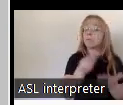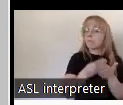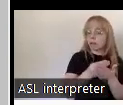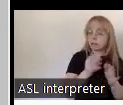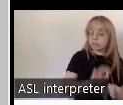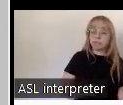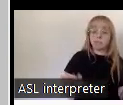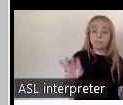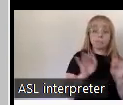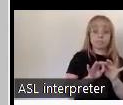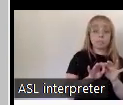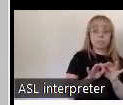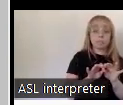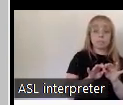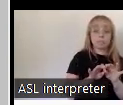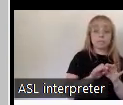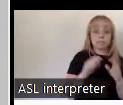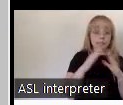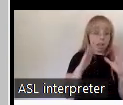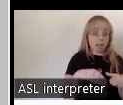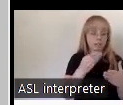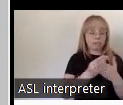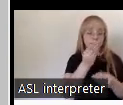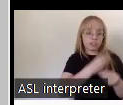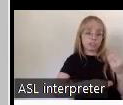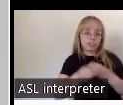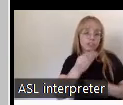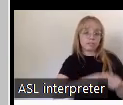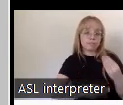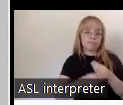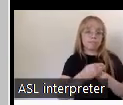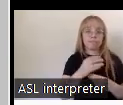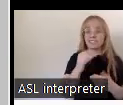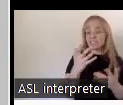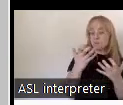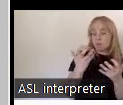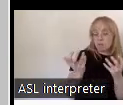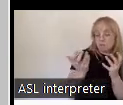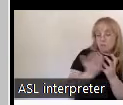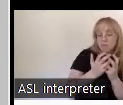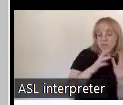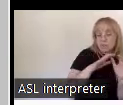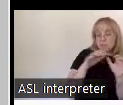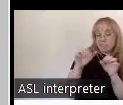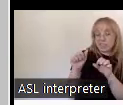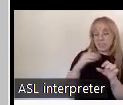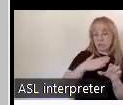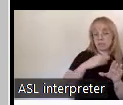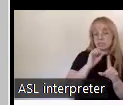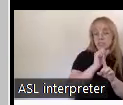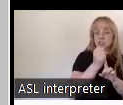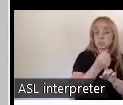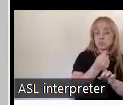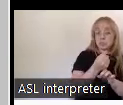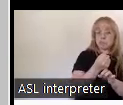important. There's the housing budget. Whether or not I want to have a roommate when I'm leaving my home,